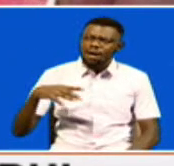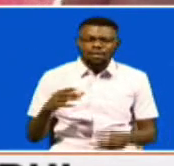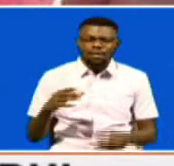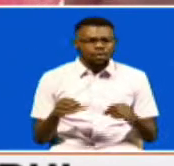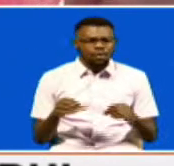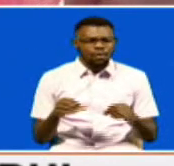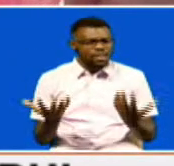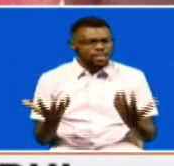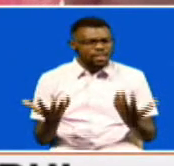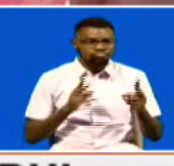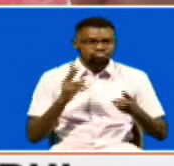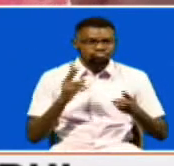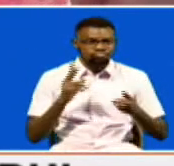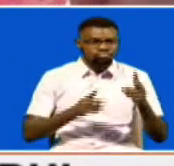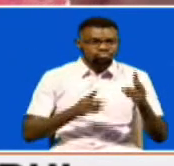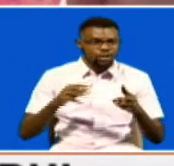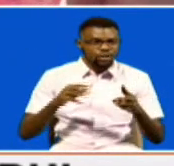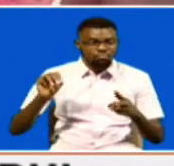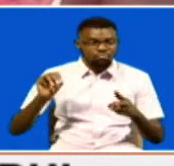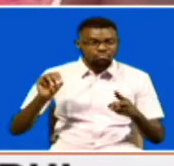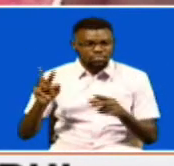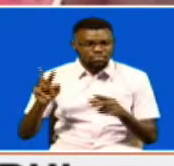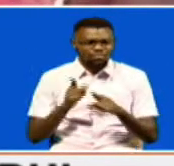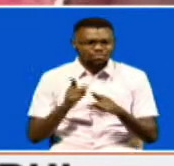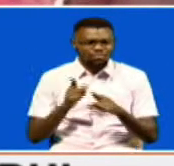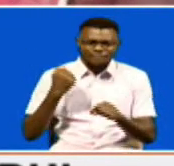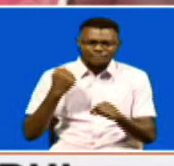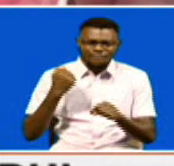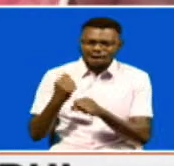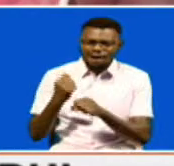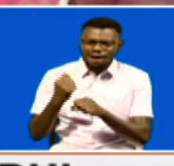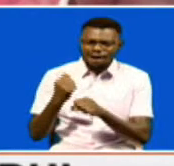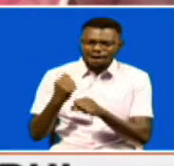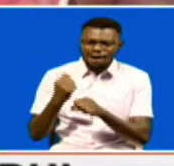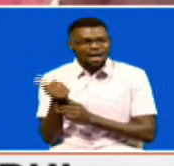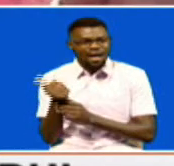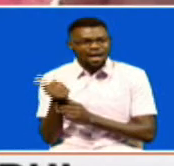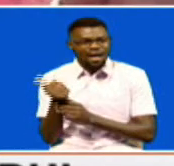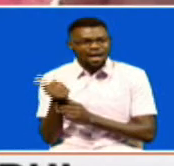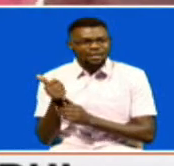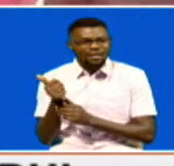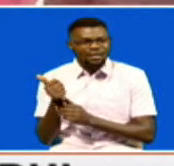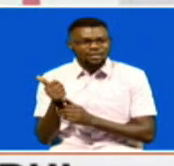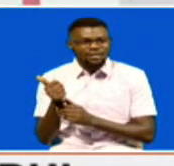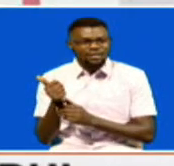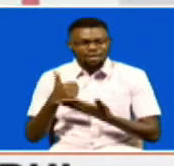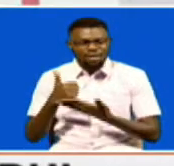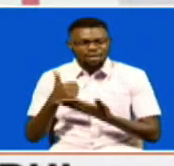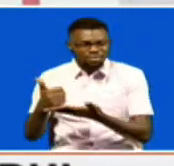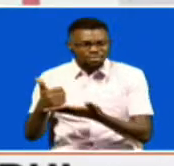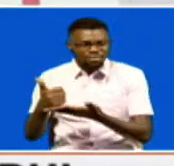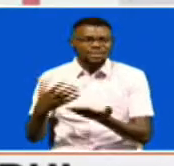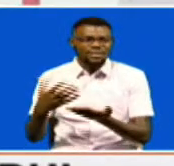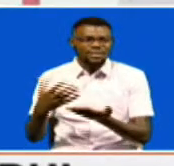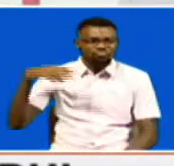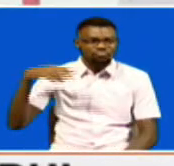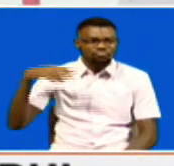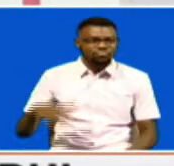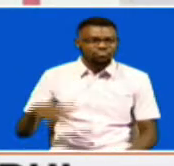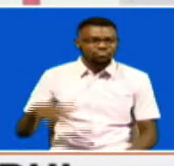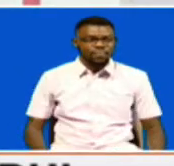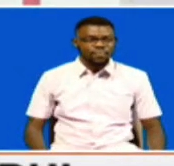22, who we are also working with to develop the 105 megawatts. In the first phase, we're